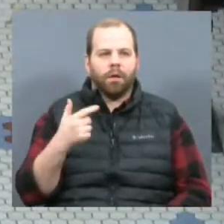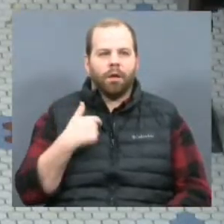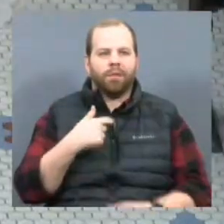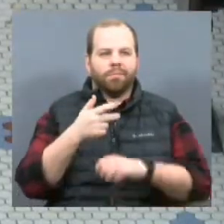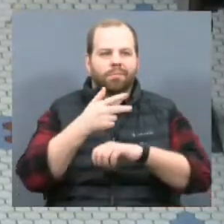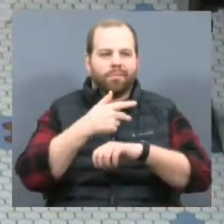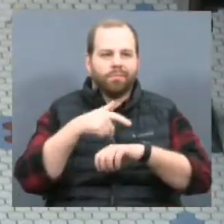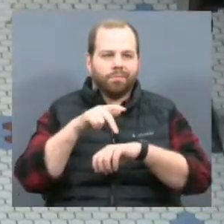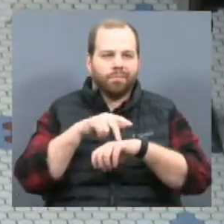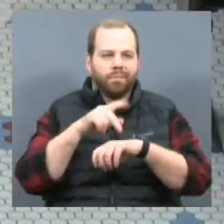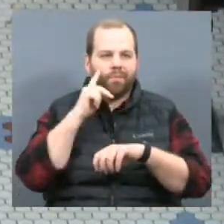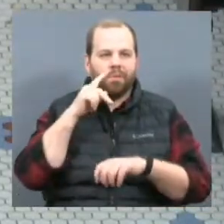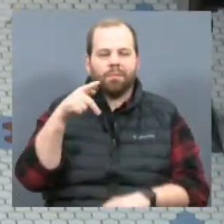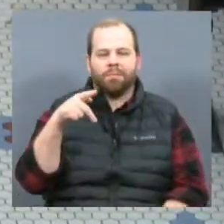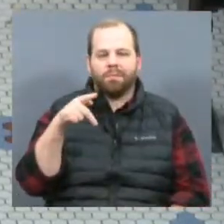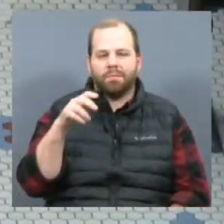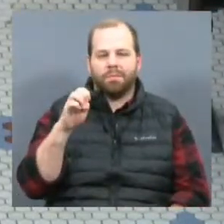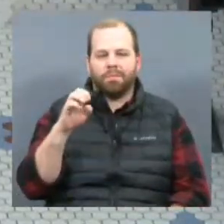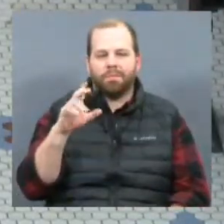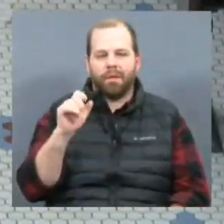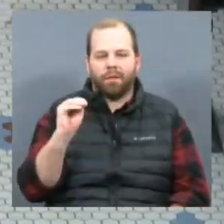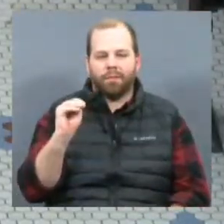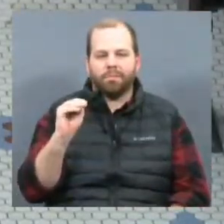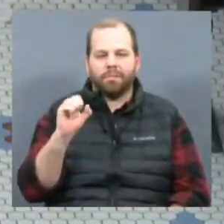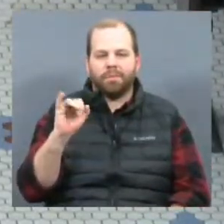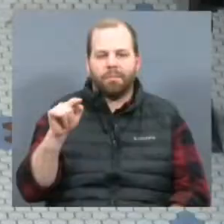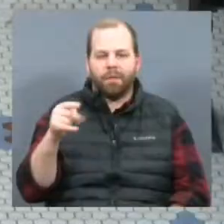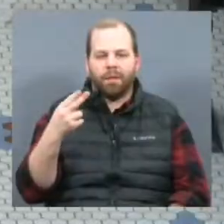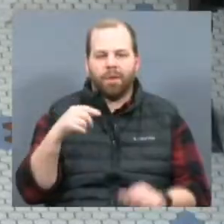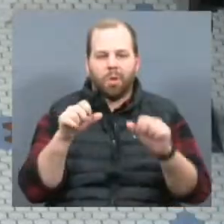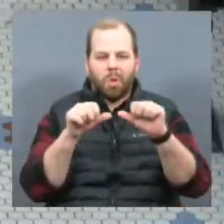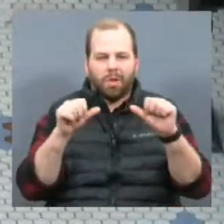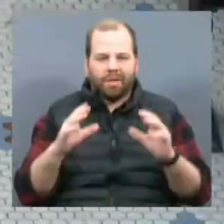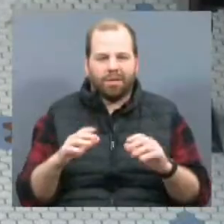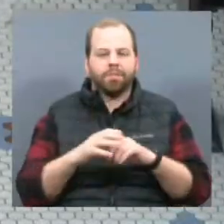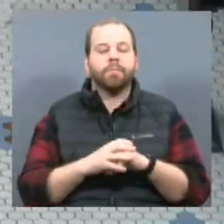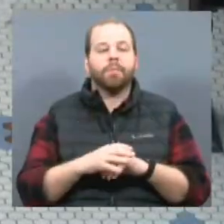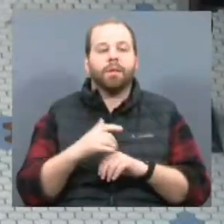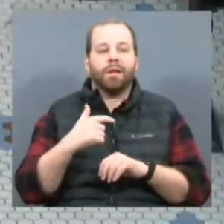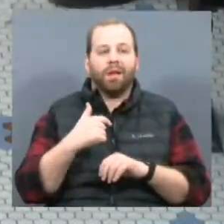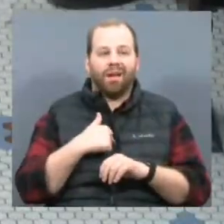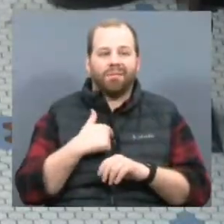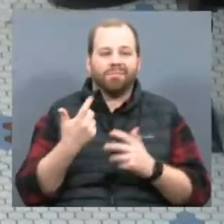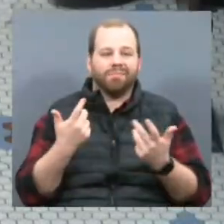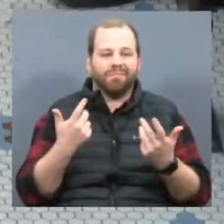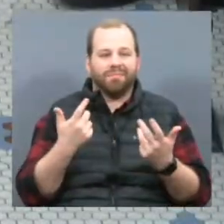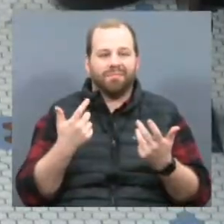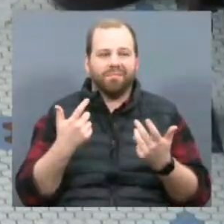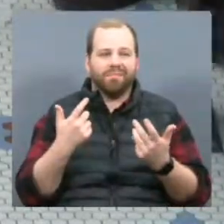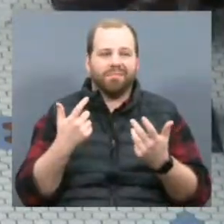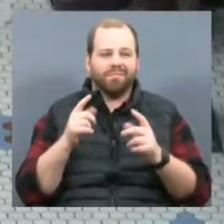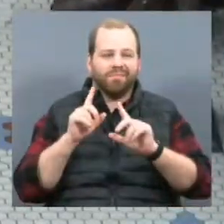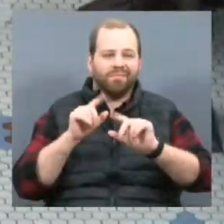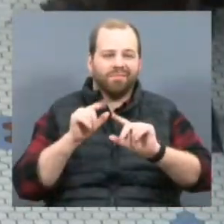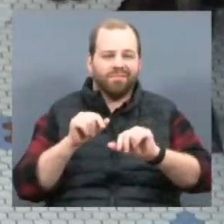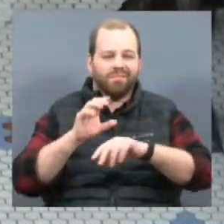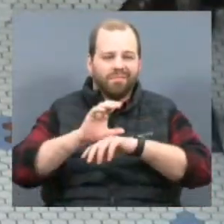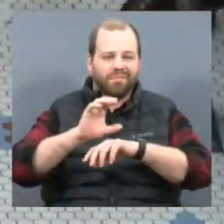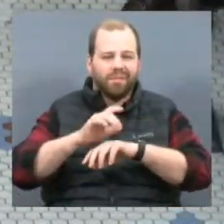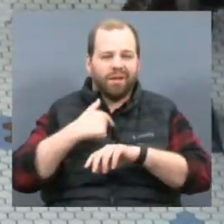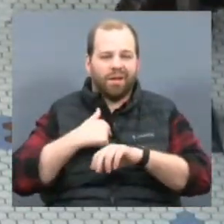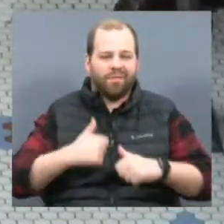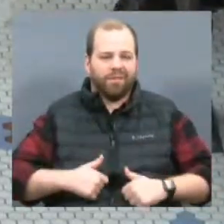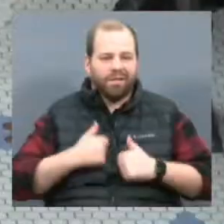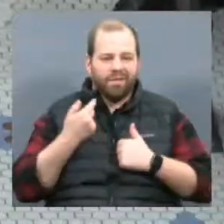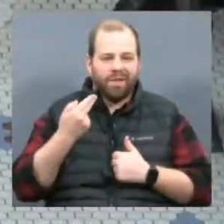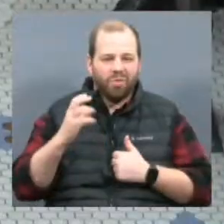principal in Peckham Smith Architects, also a parishioner and a 35-year Hillcrest